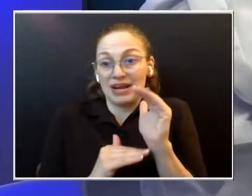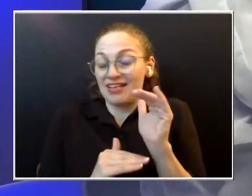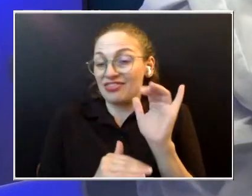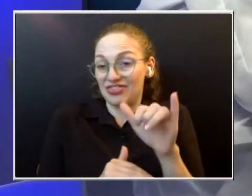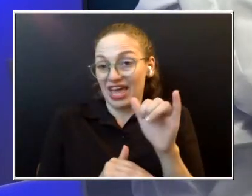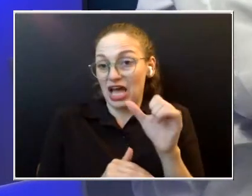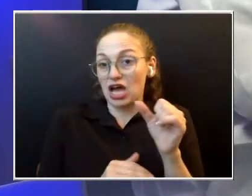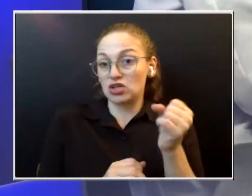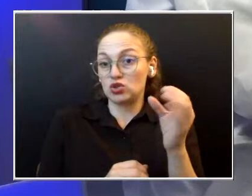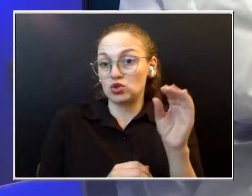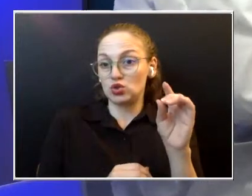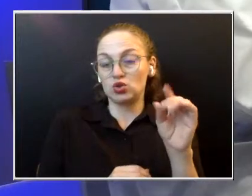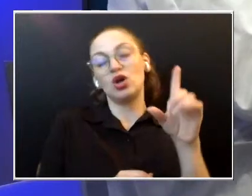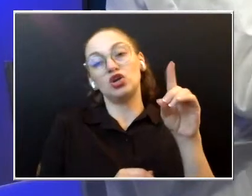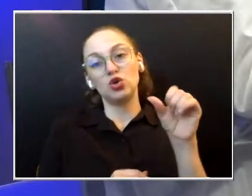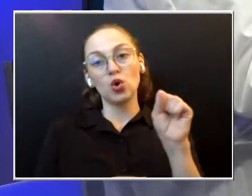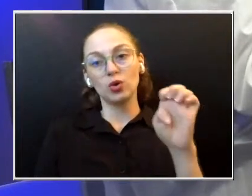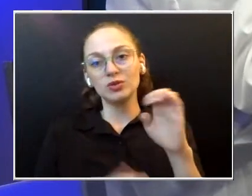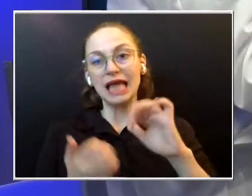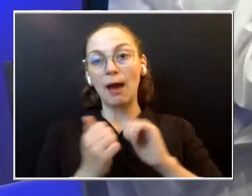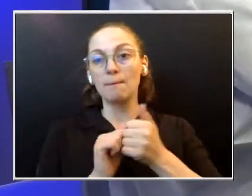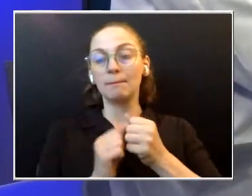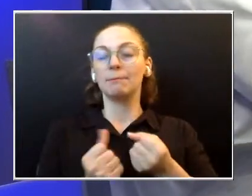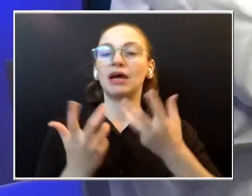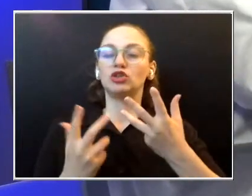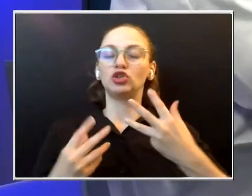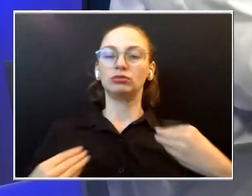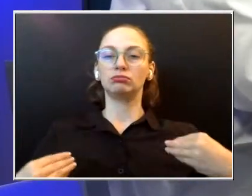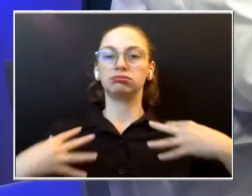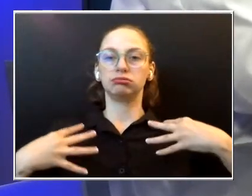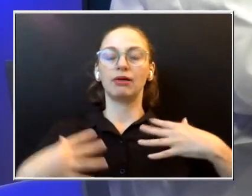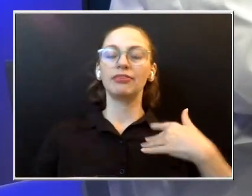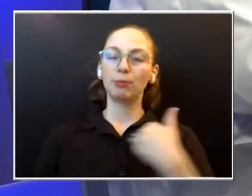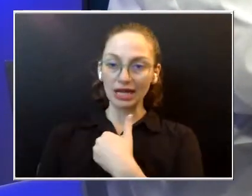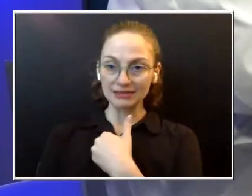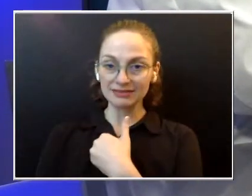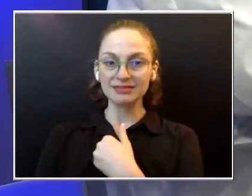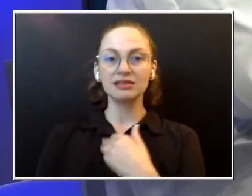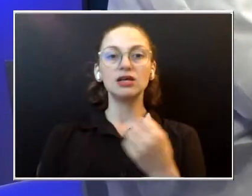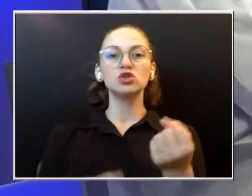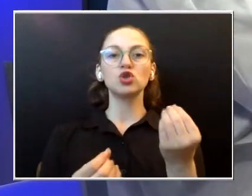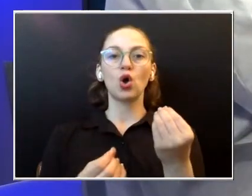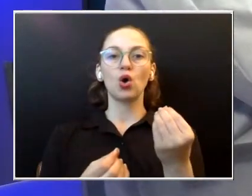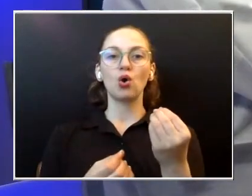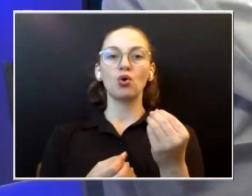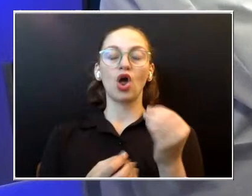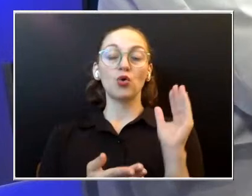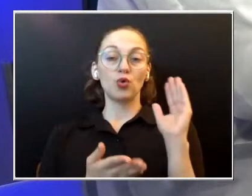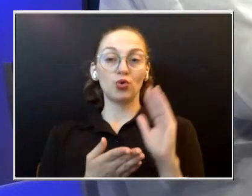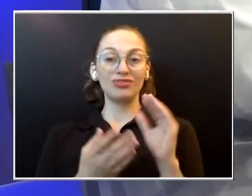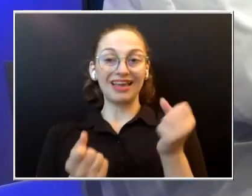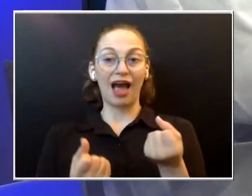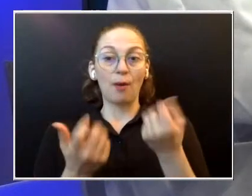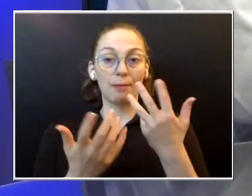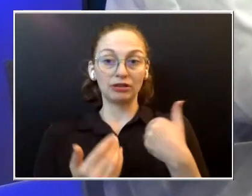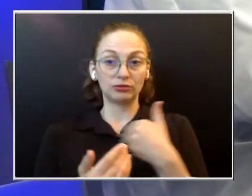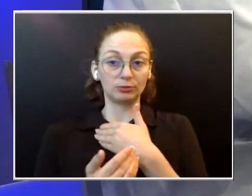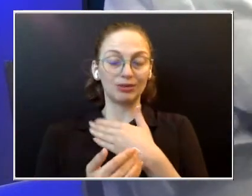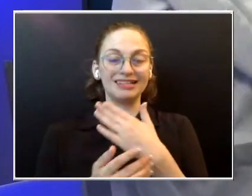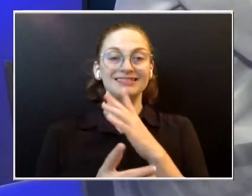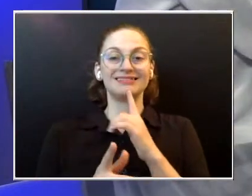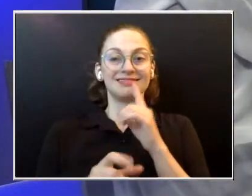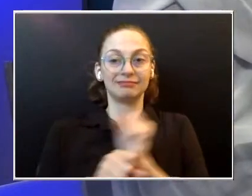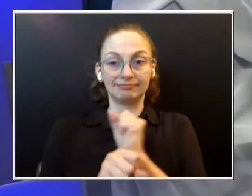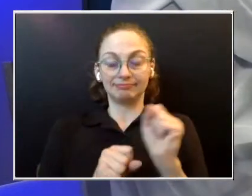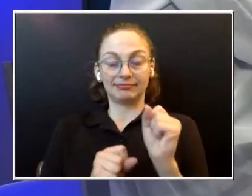breasts, right breast and left breast. And in reducing the volume of breast that receives any radiation, I can reduce her risk of secondary breast cancer.